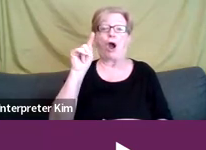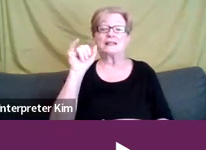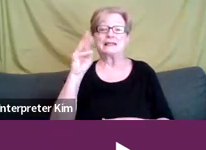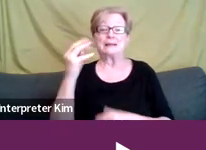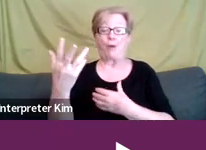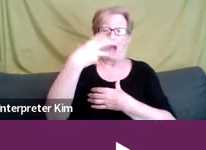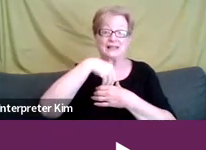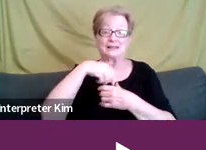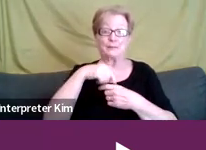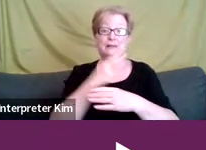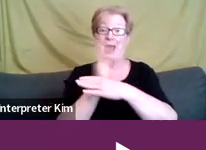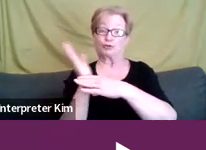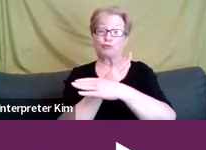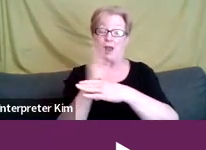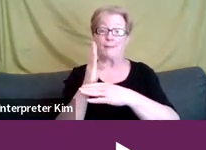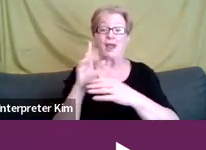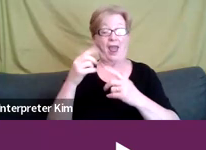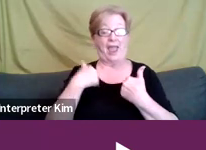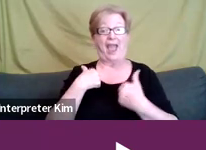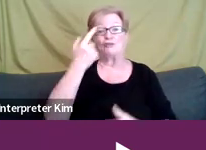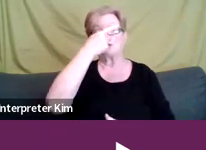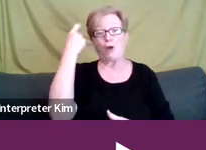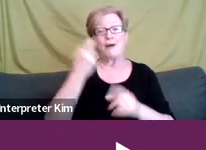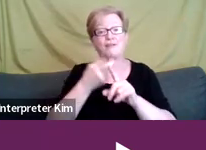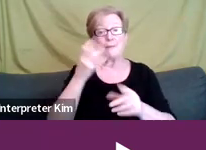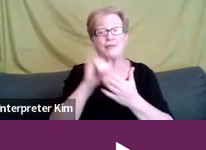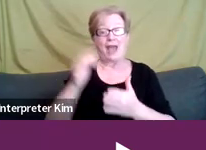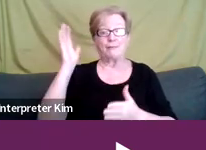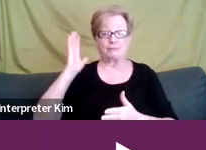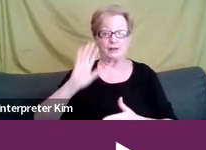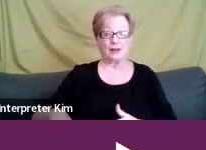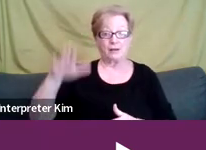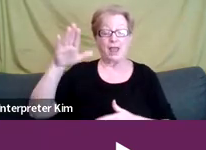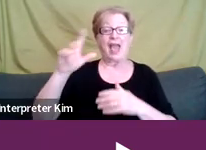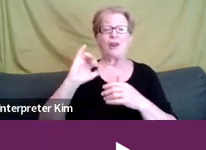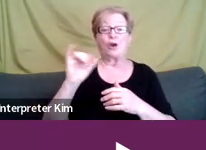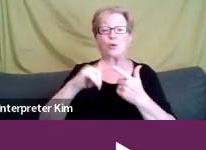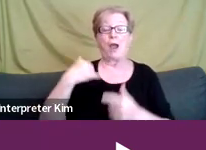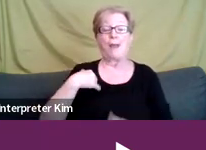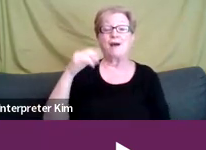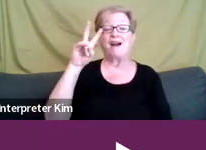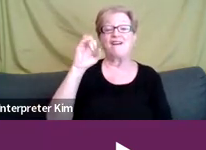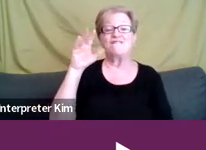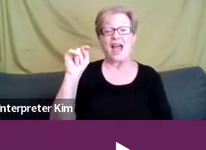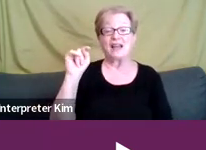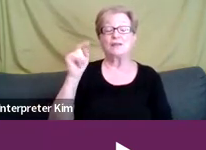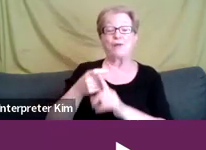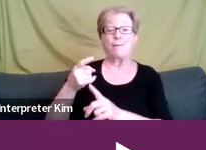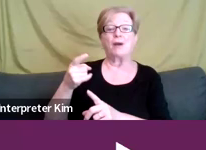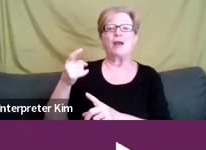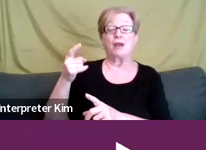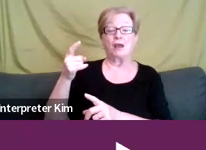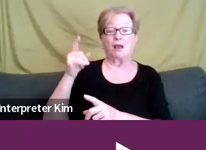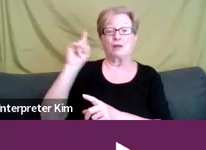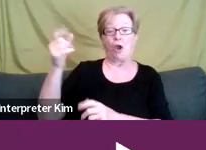I have trauma from that, and I also was a combat veteran, so I had trauma from that. And some of these are tools that